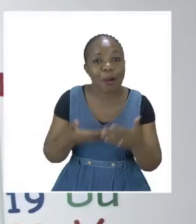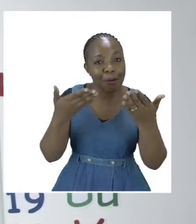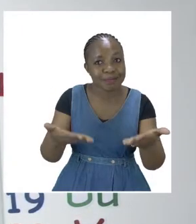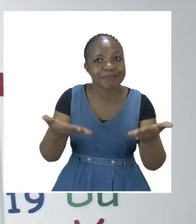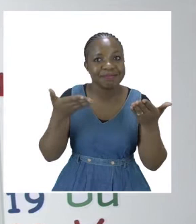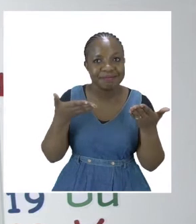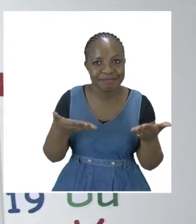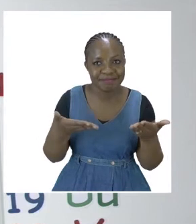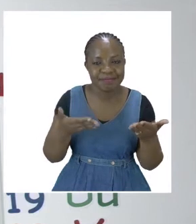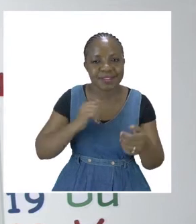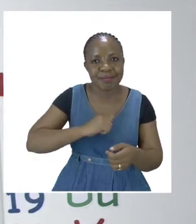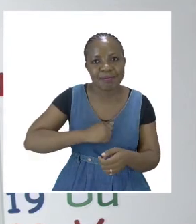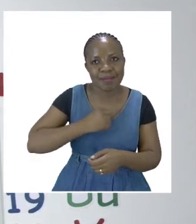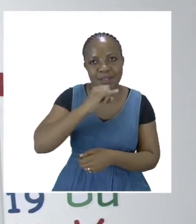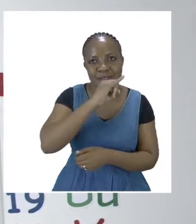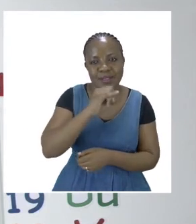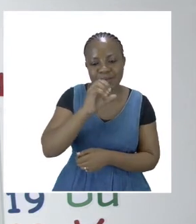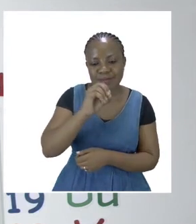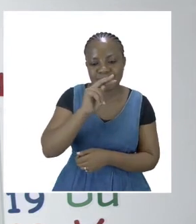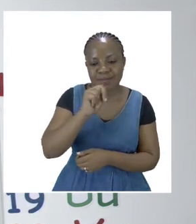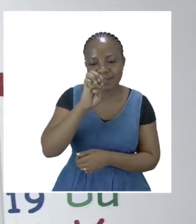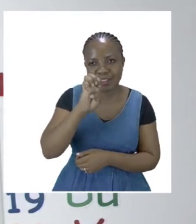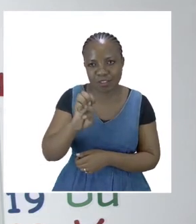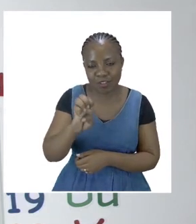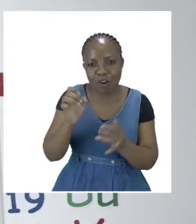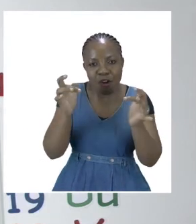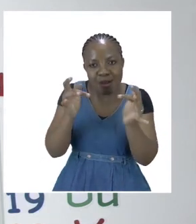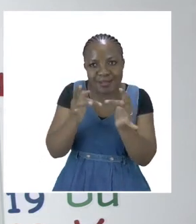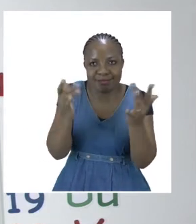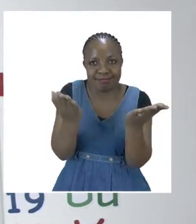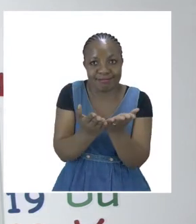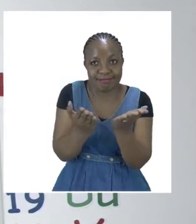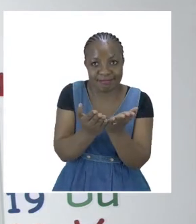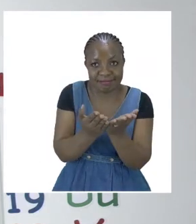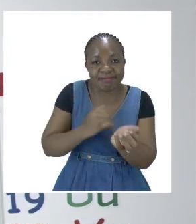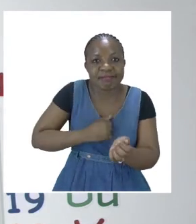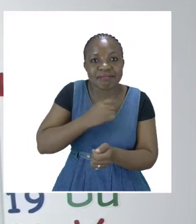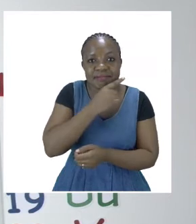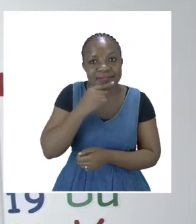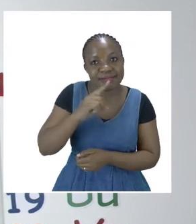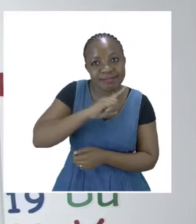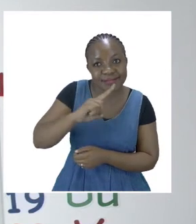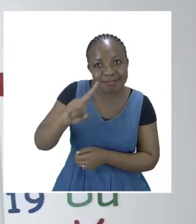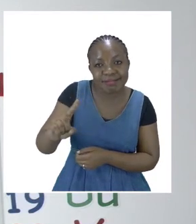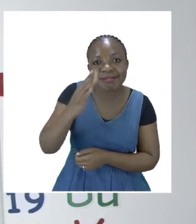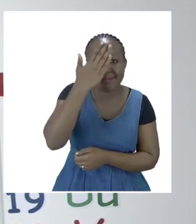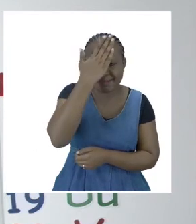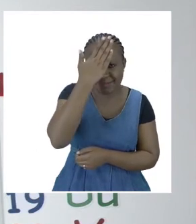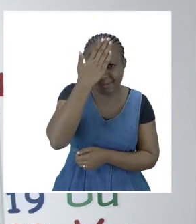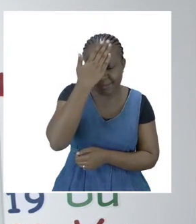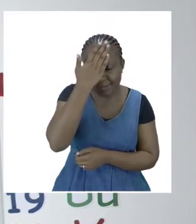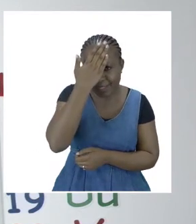Welcome to My Zone Online School. My name is Teacher Mutsa. Get your education